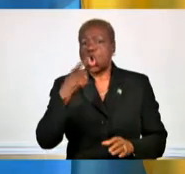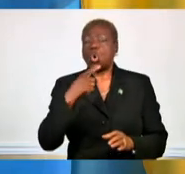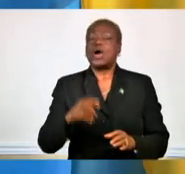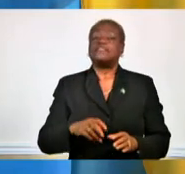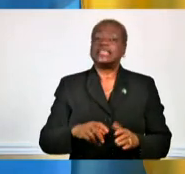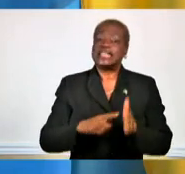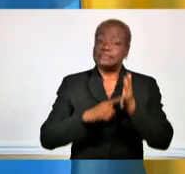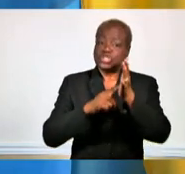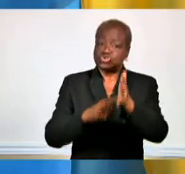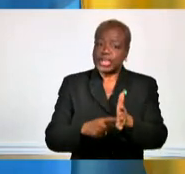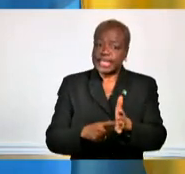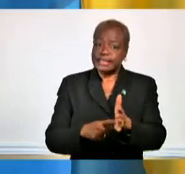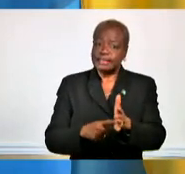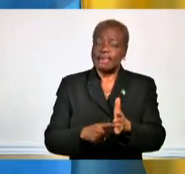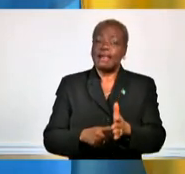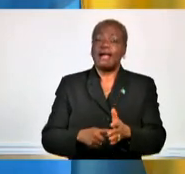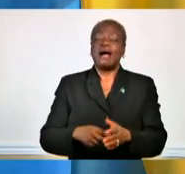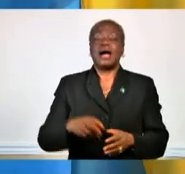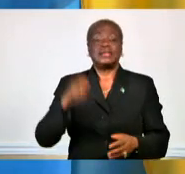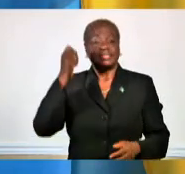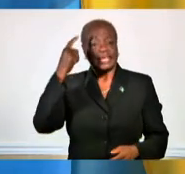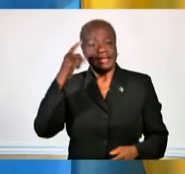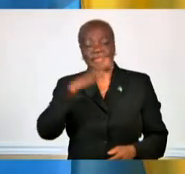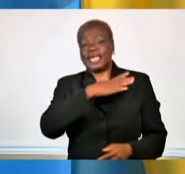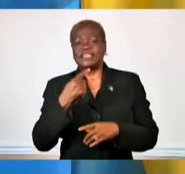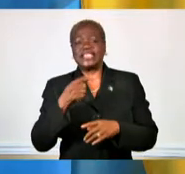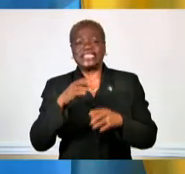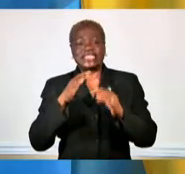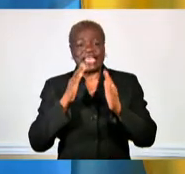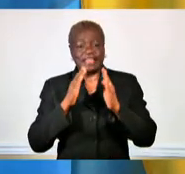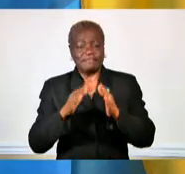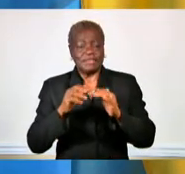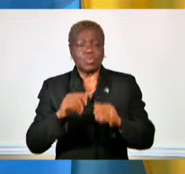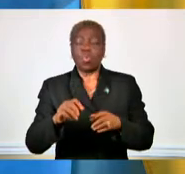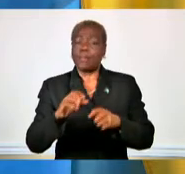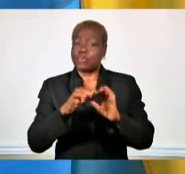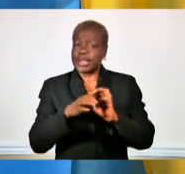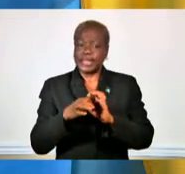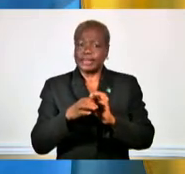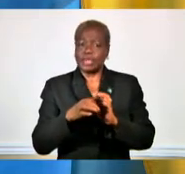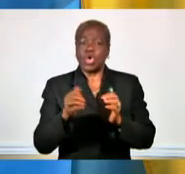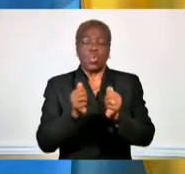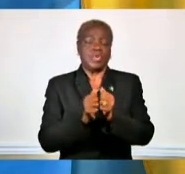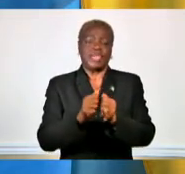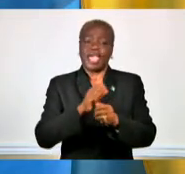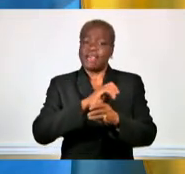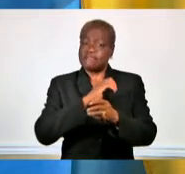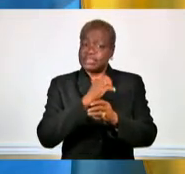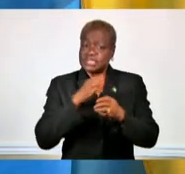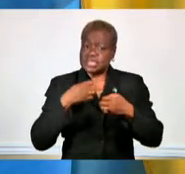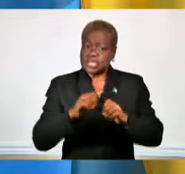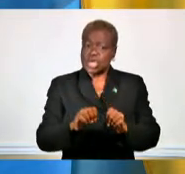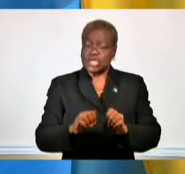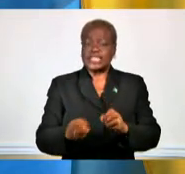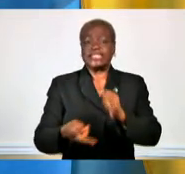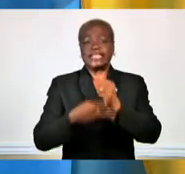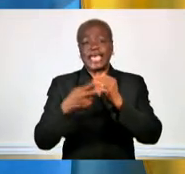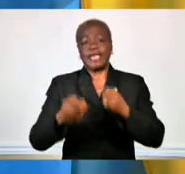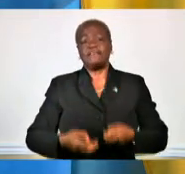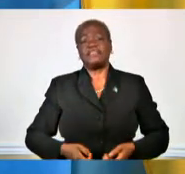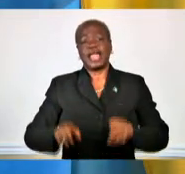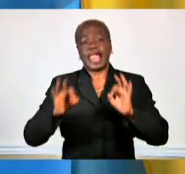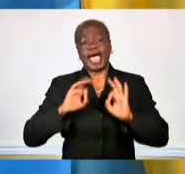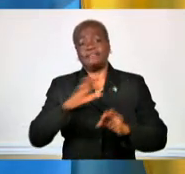demonstrated understanding and exercised, cooperated with efforts to save the lives and